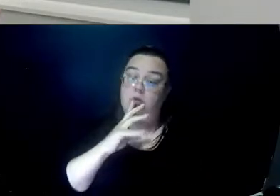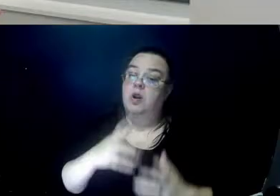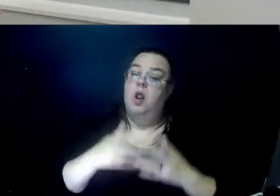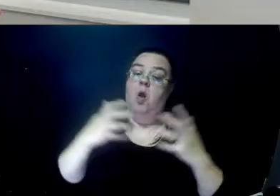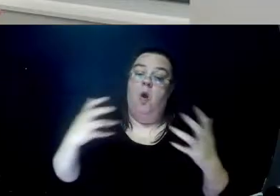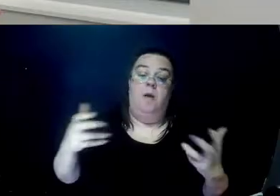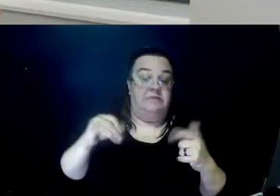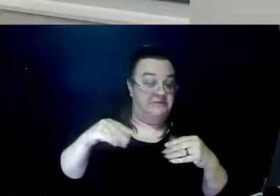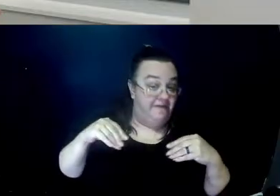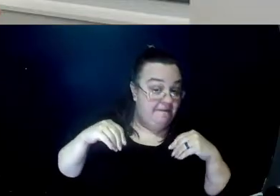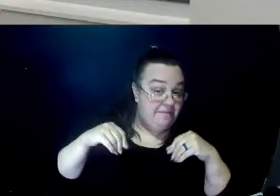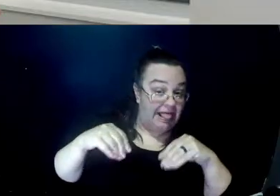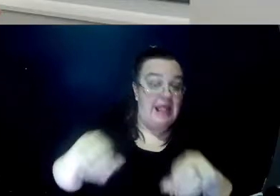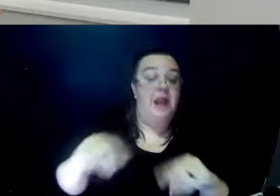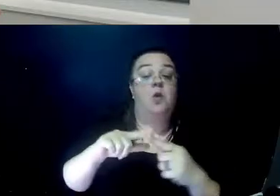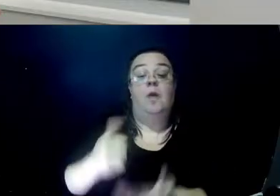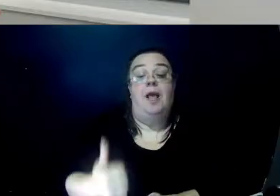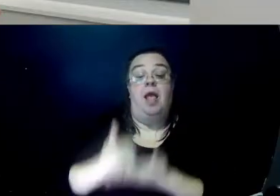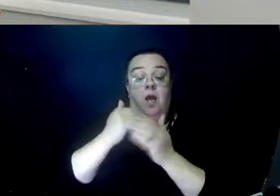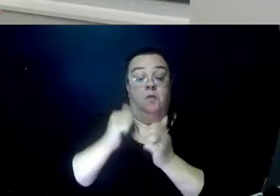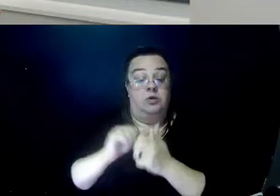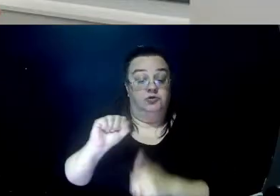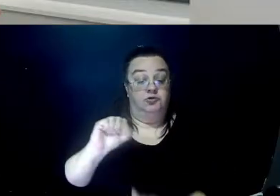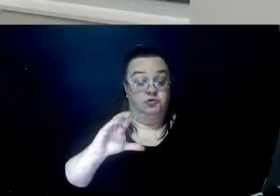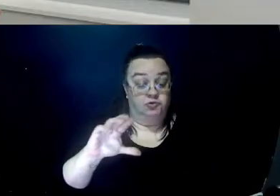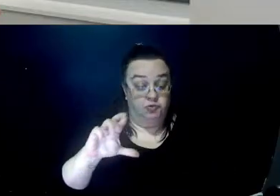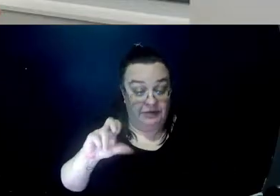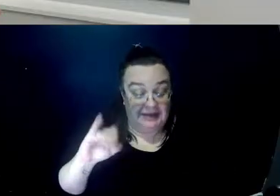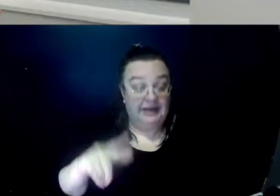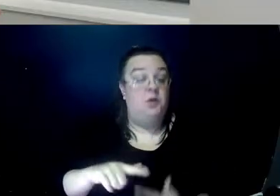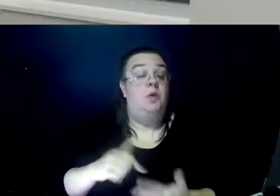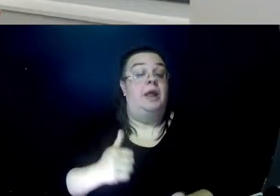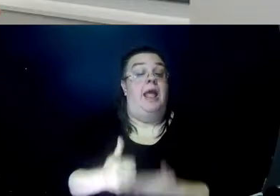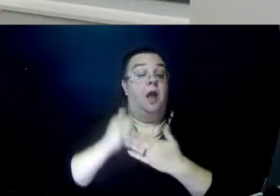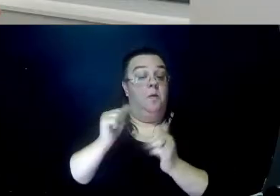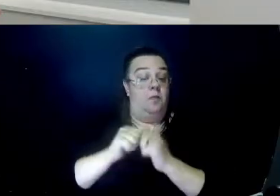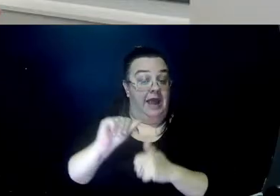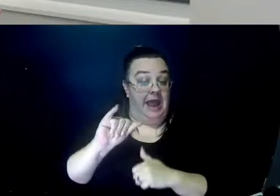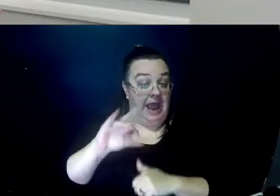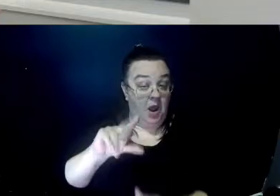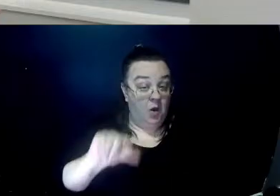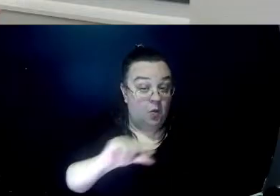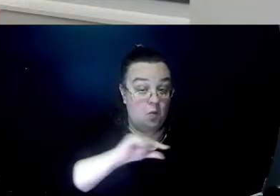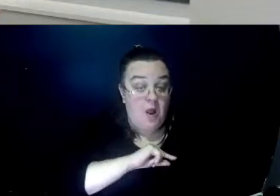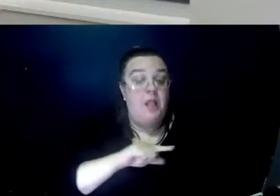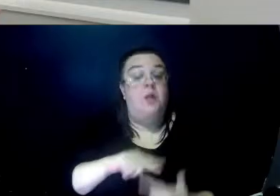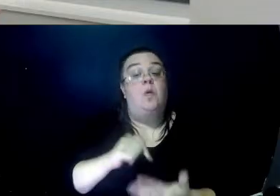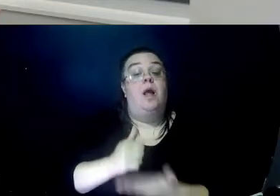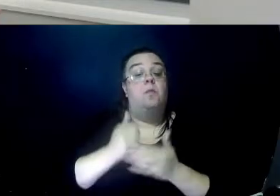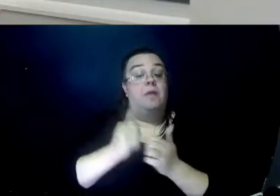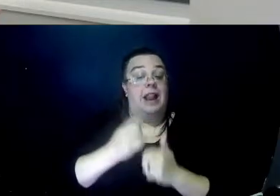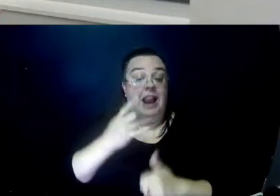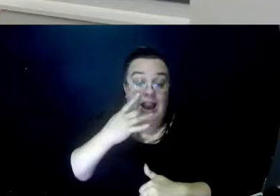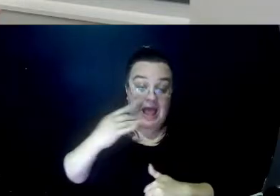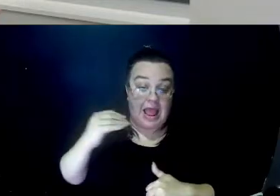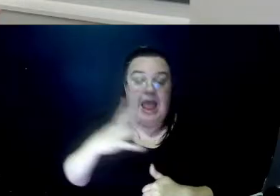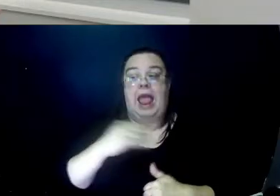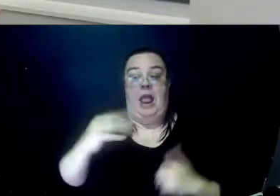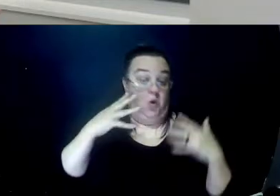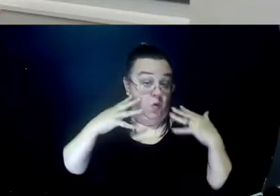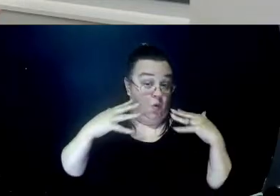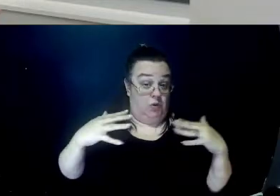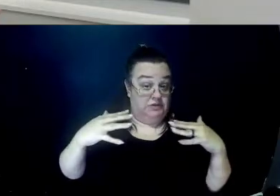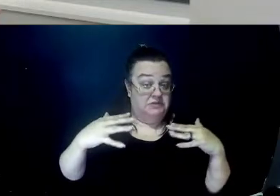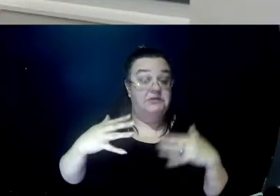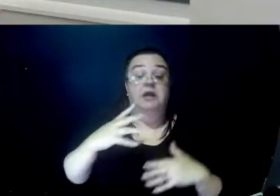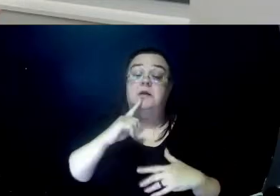planting to help with screening, to help with air quality, to help with light, to help with noise.